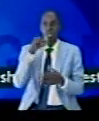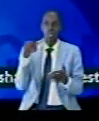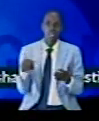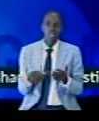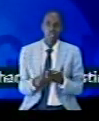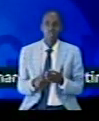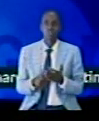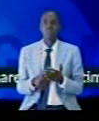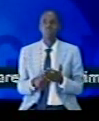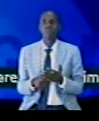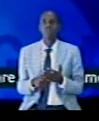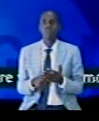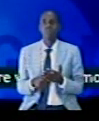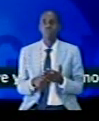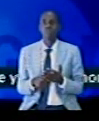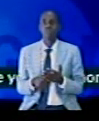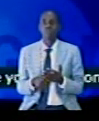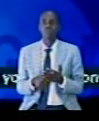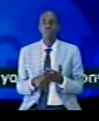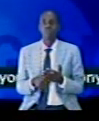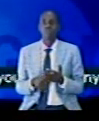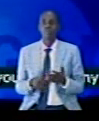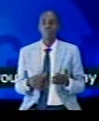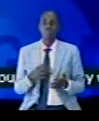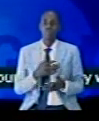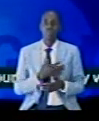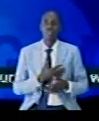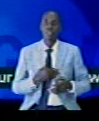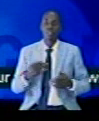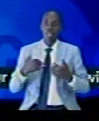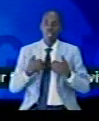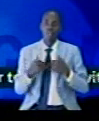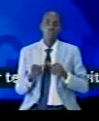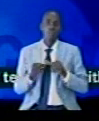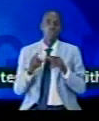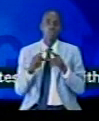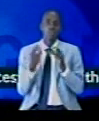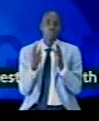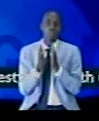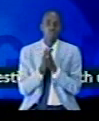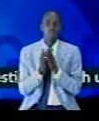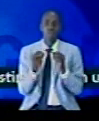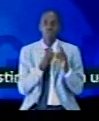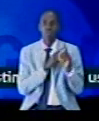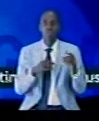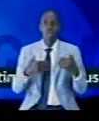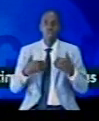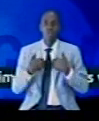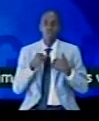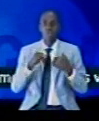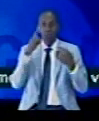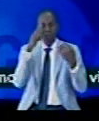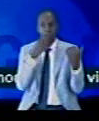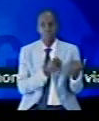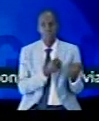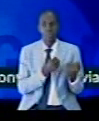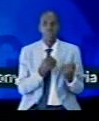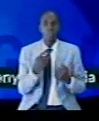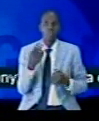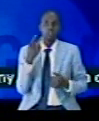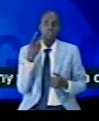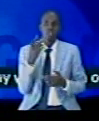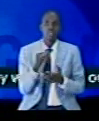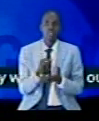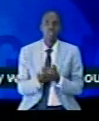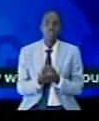first, and consistently pray to God and back it with faith. I was called for a series of interviews between